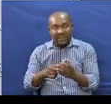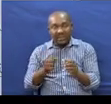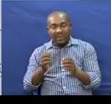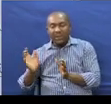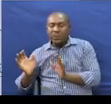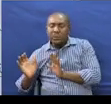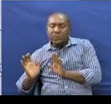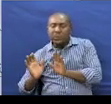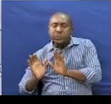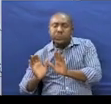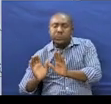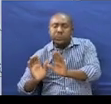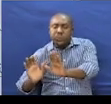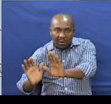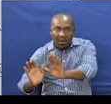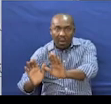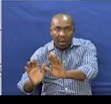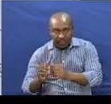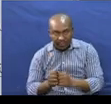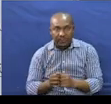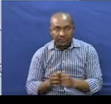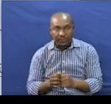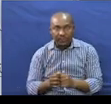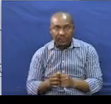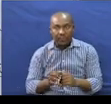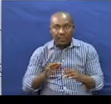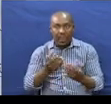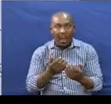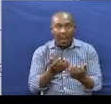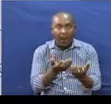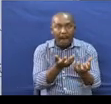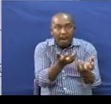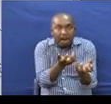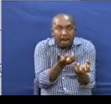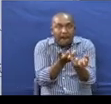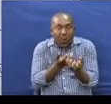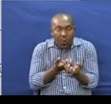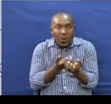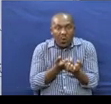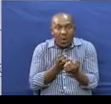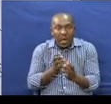and decided to move into another areas. Pull, those which attract